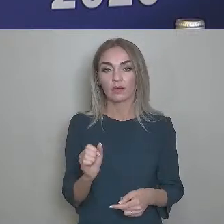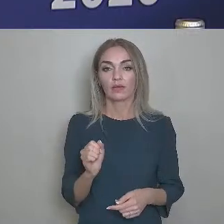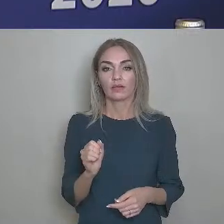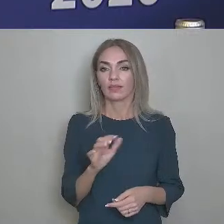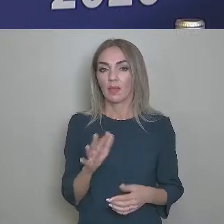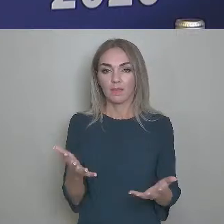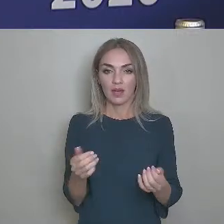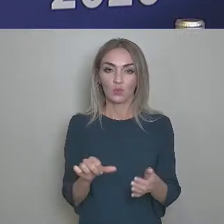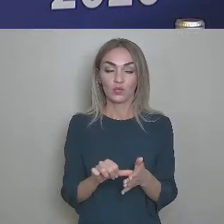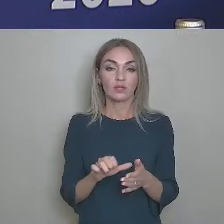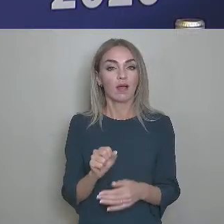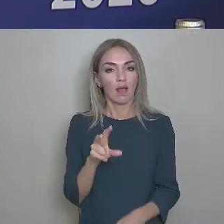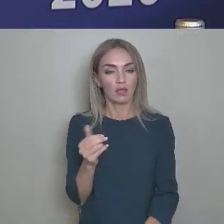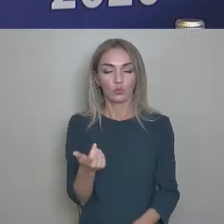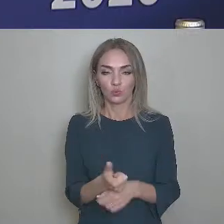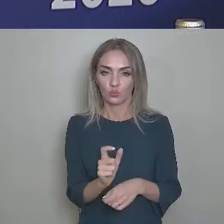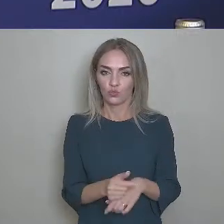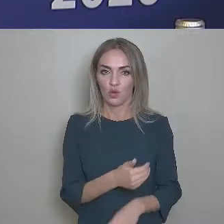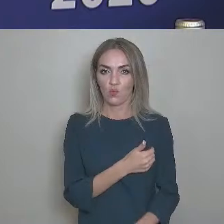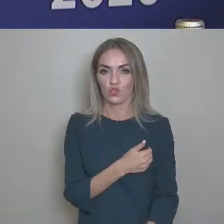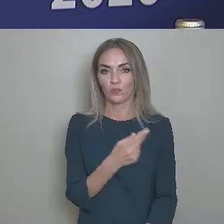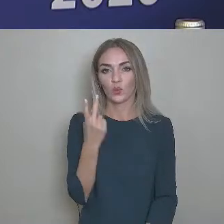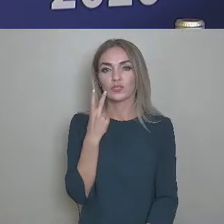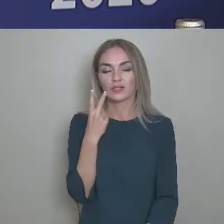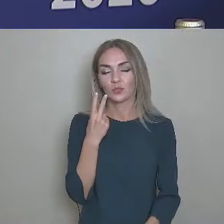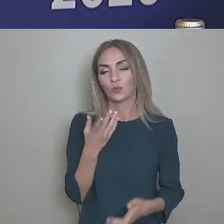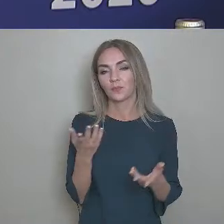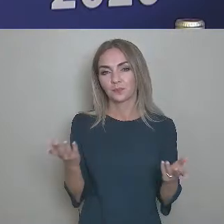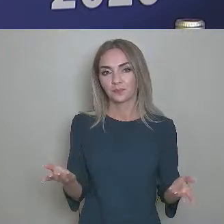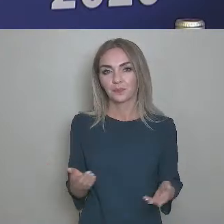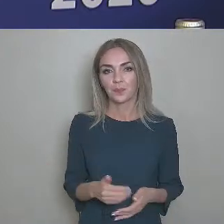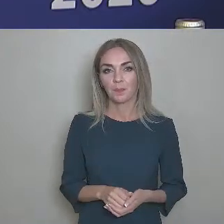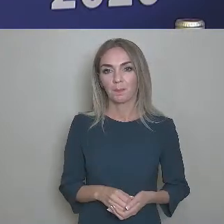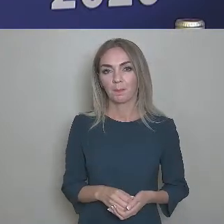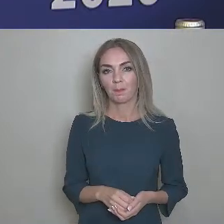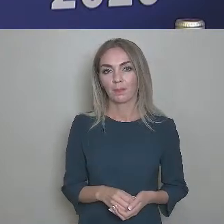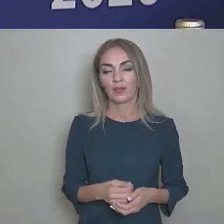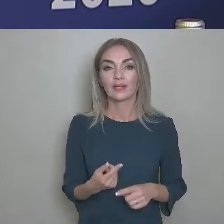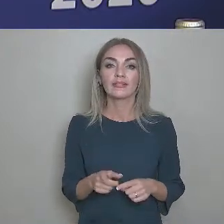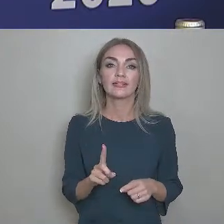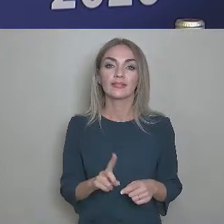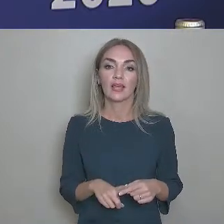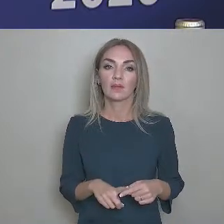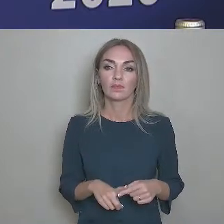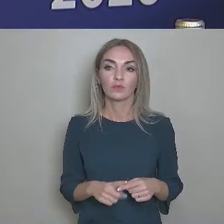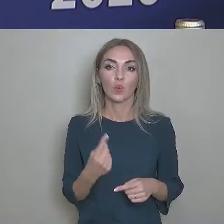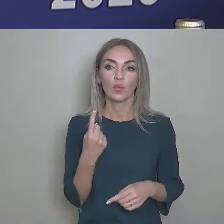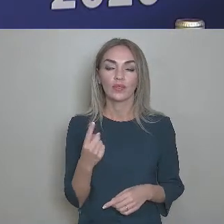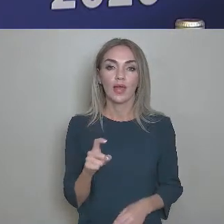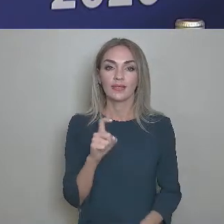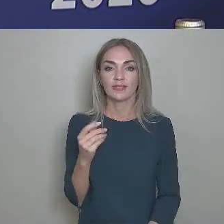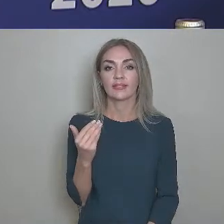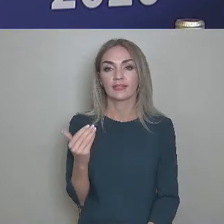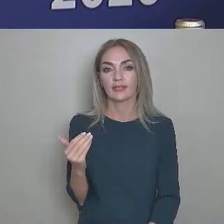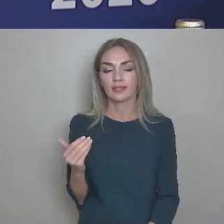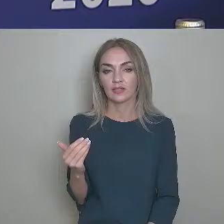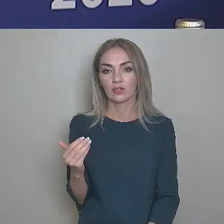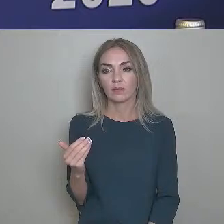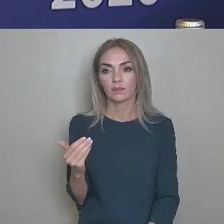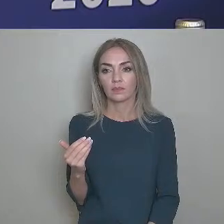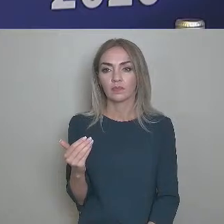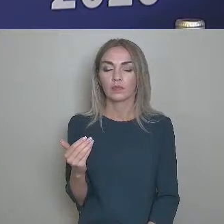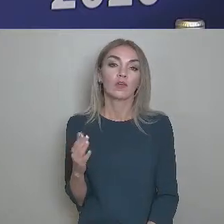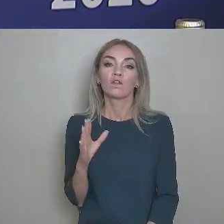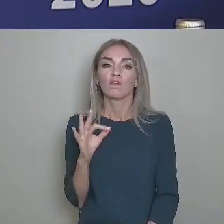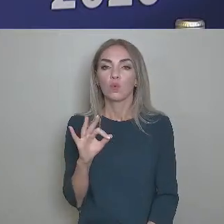they can't participate in the elections, though they are willing a lot to do that. That's one of their